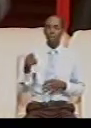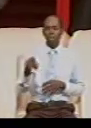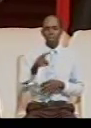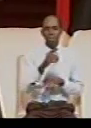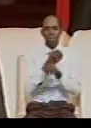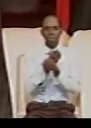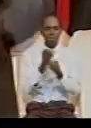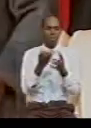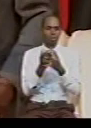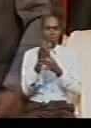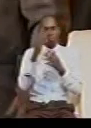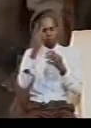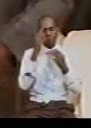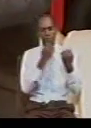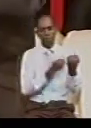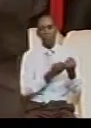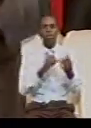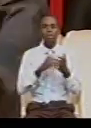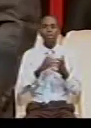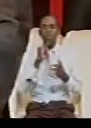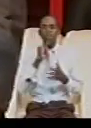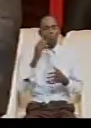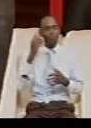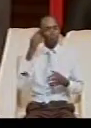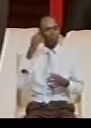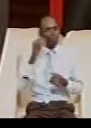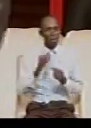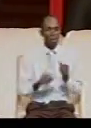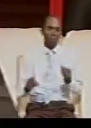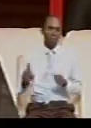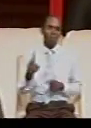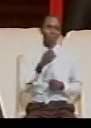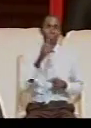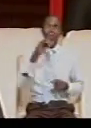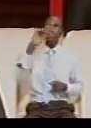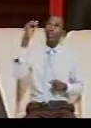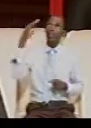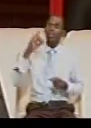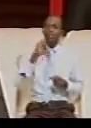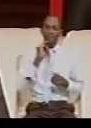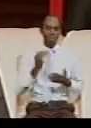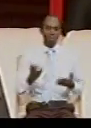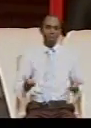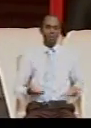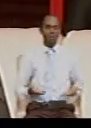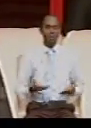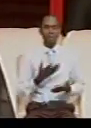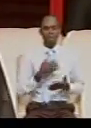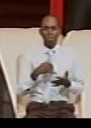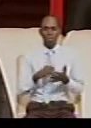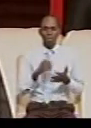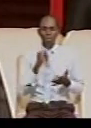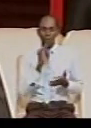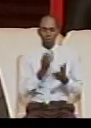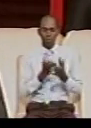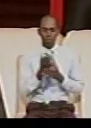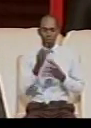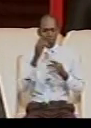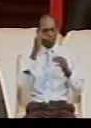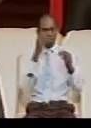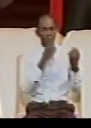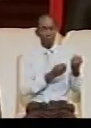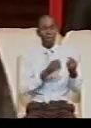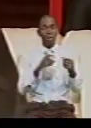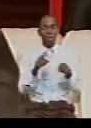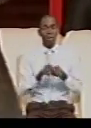faith. It's for everyone. The grace of God is available. And he says, it is through faith. As you believe on the